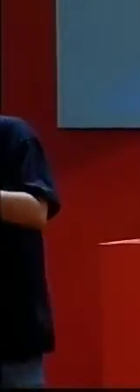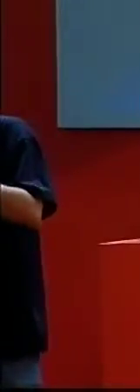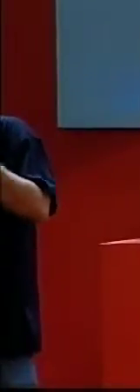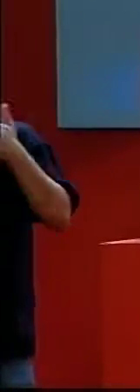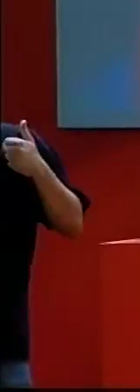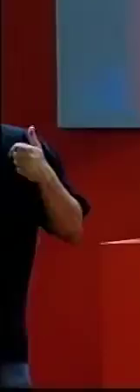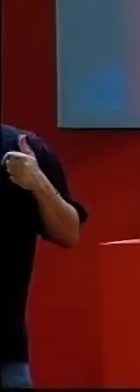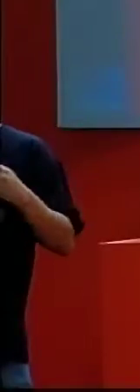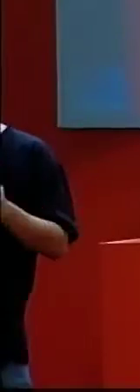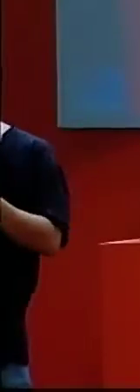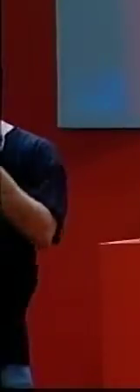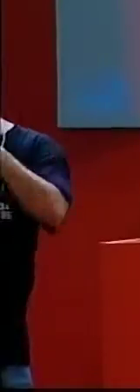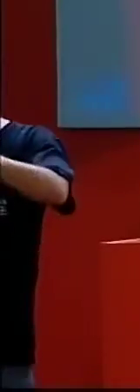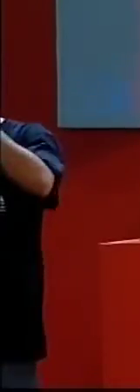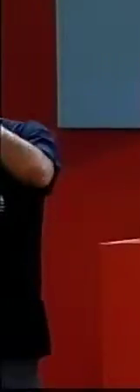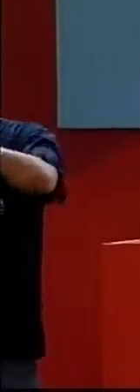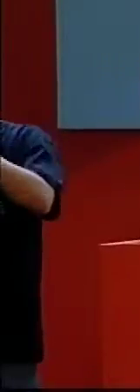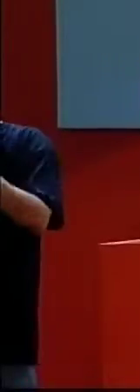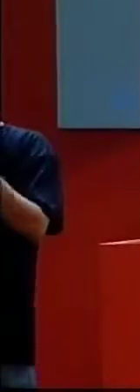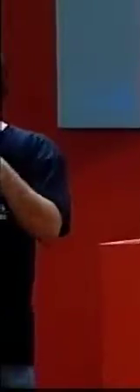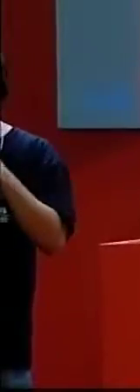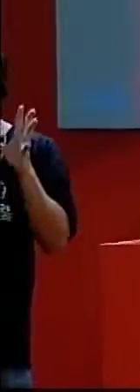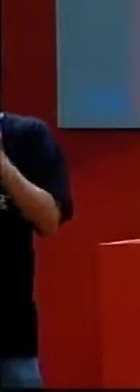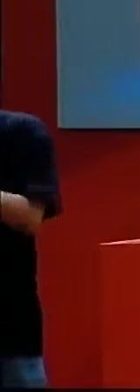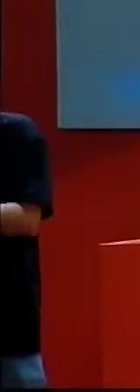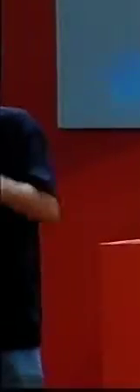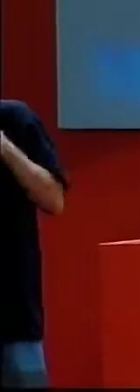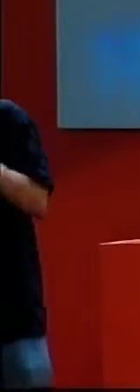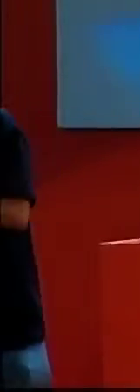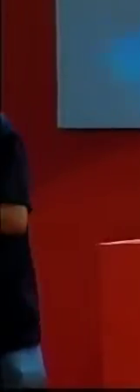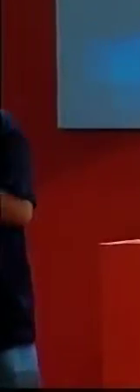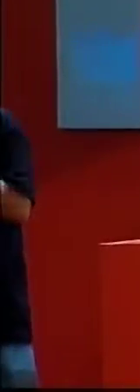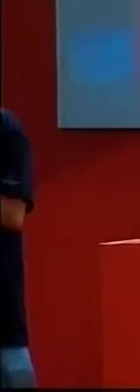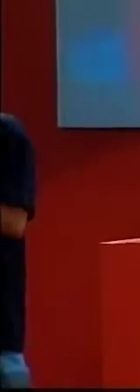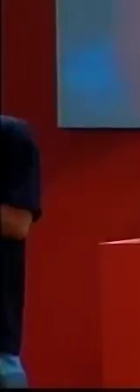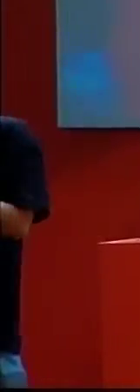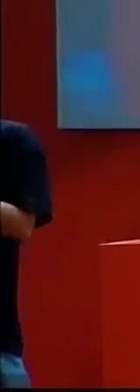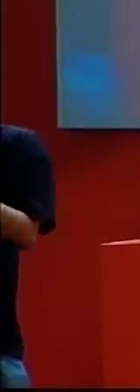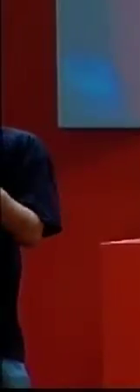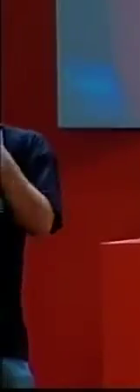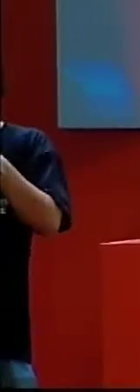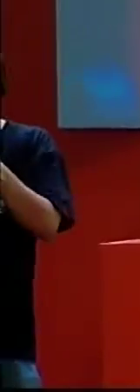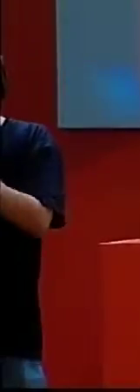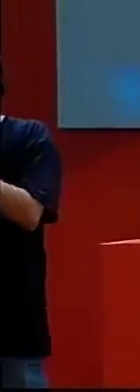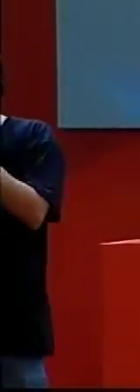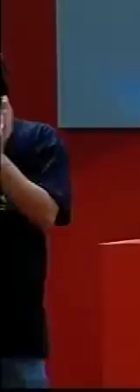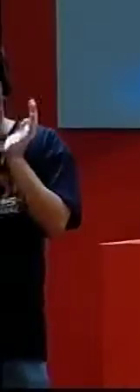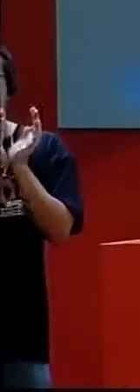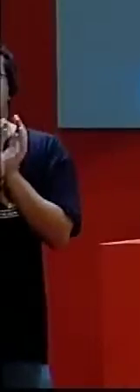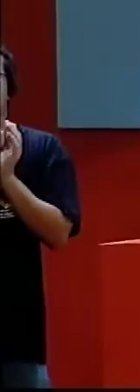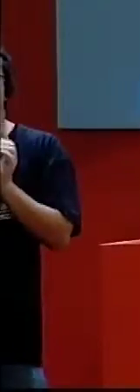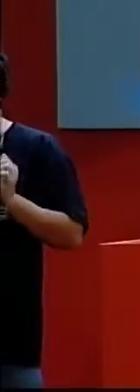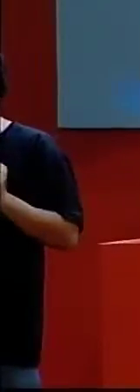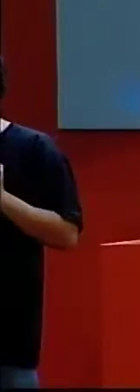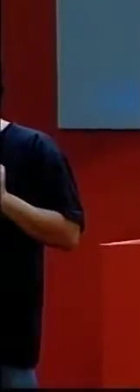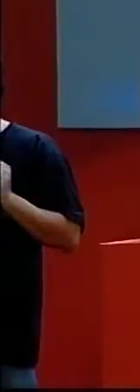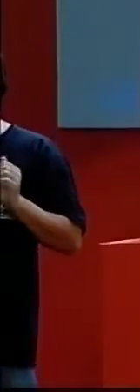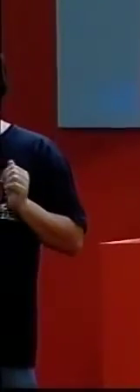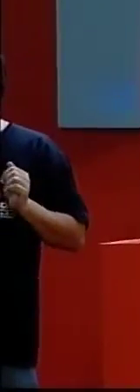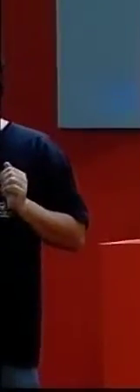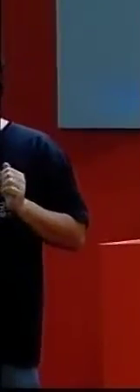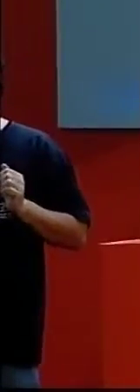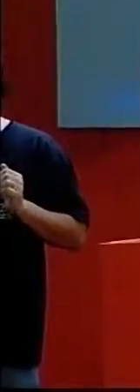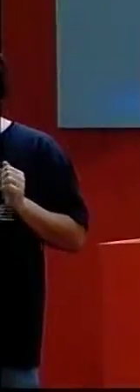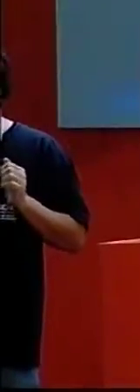approach that is so dominant in the UN negotiations. And so many of these groups felt that it was important not only